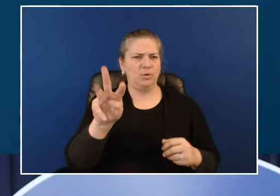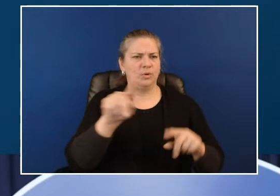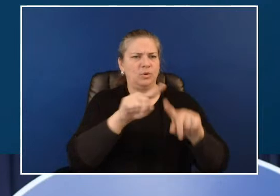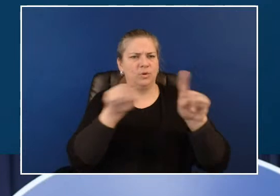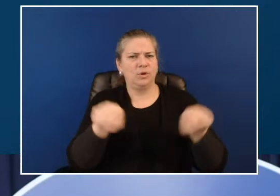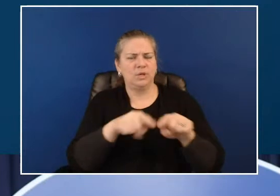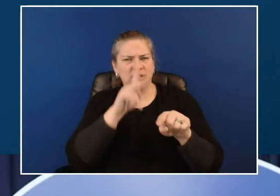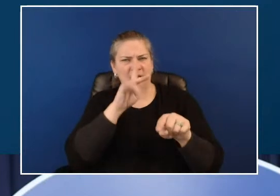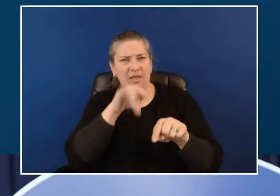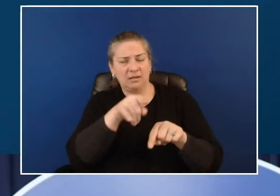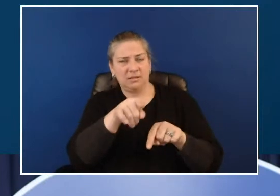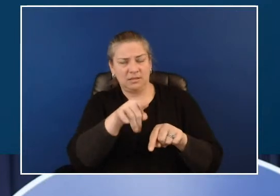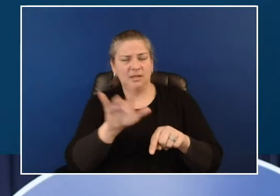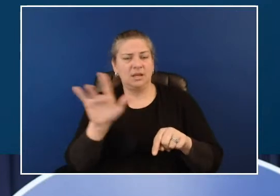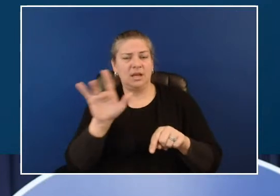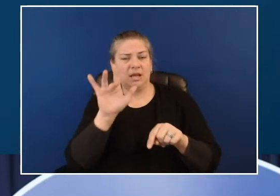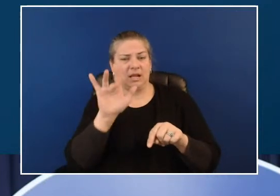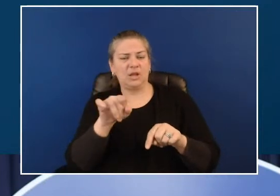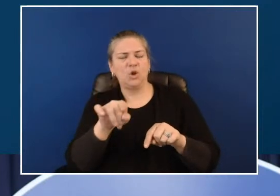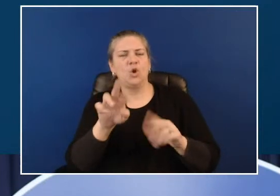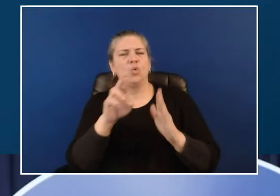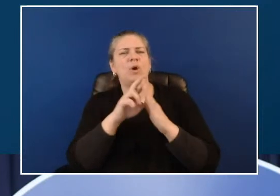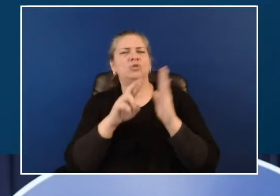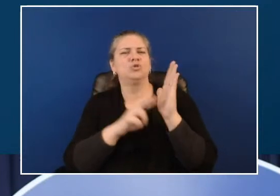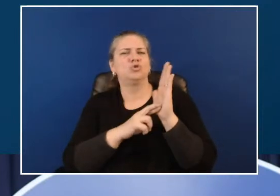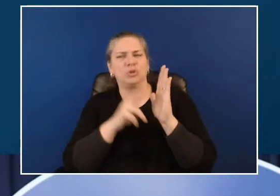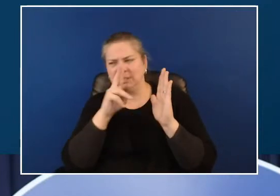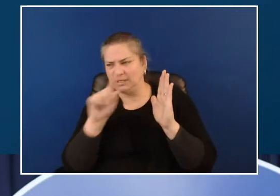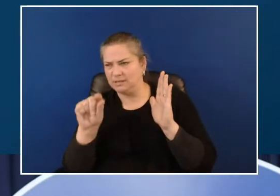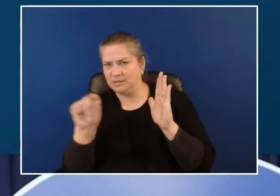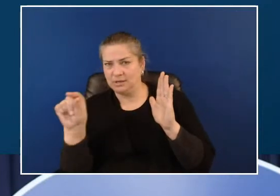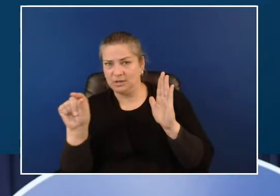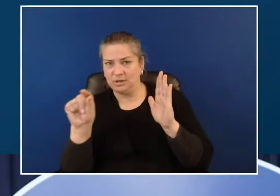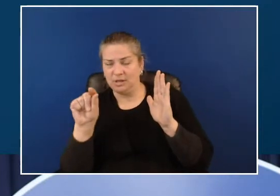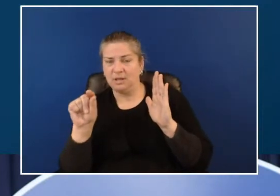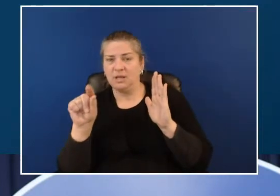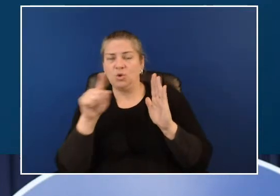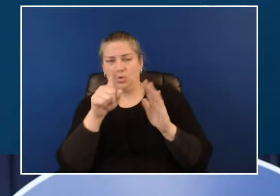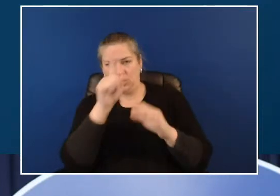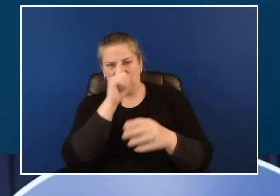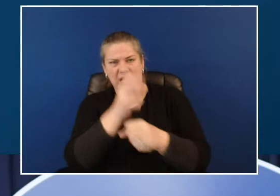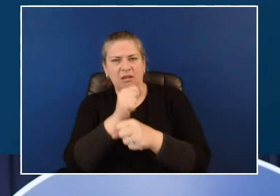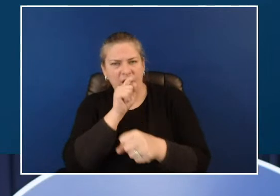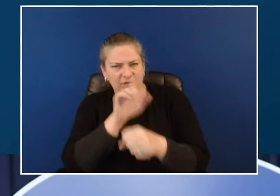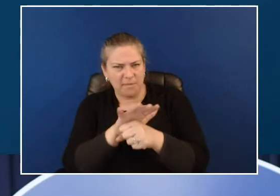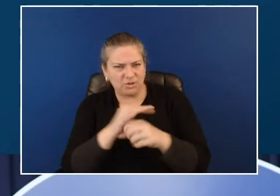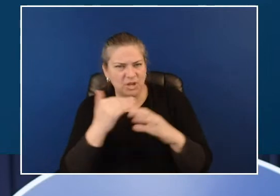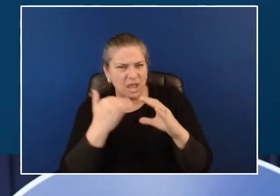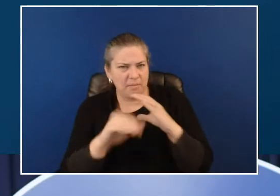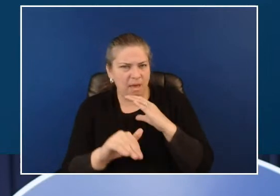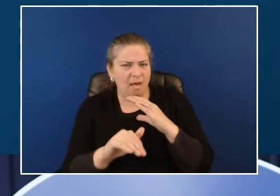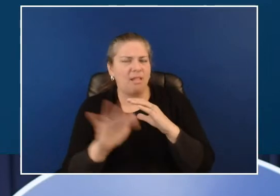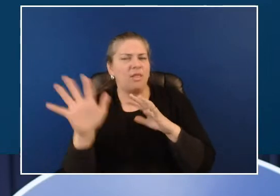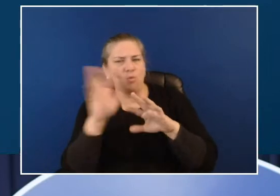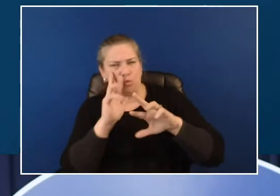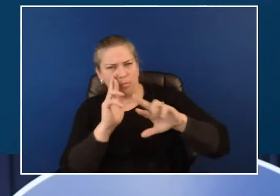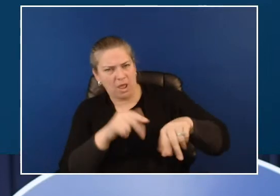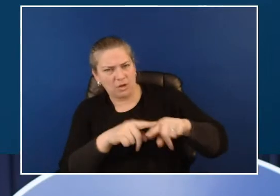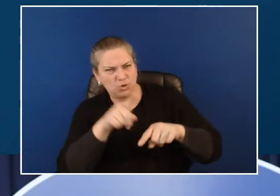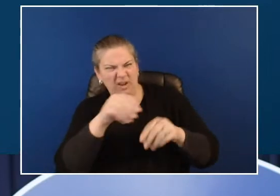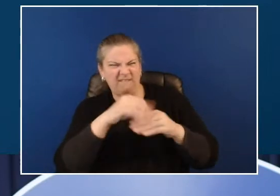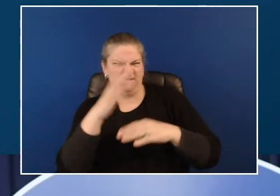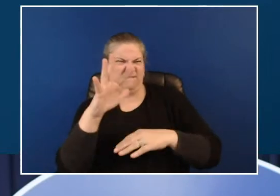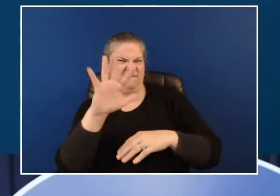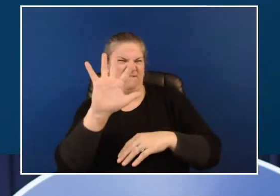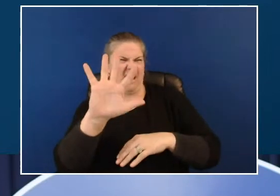clicking register. Survivors will receive a confirmation email and reply within 5 business days. We got flyers going out to those